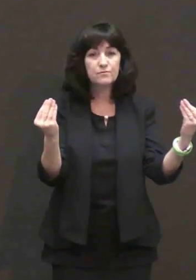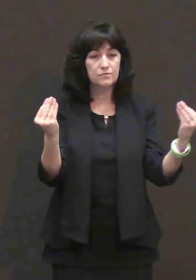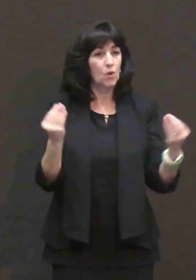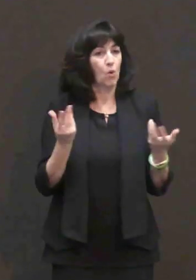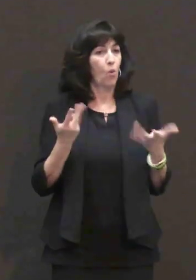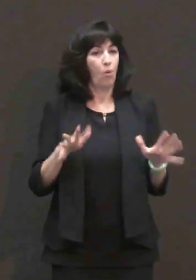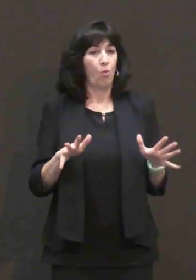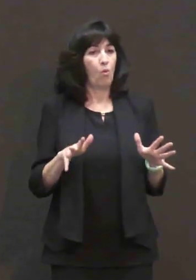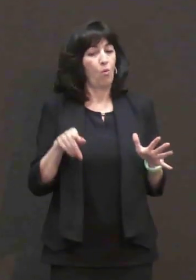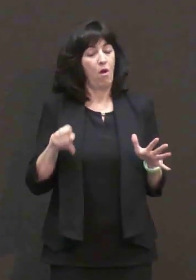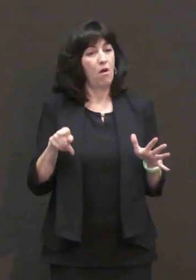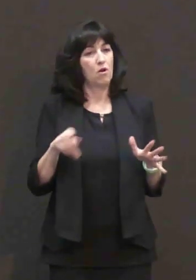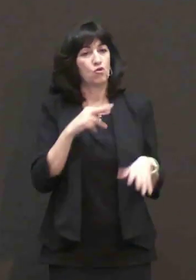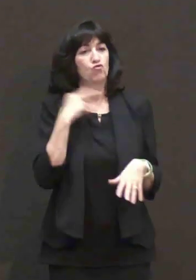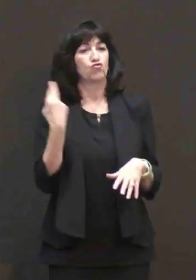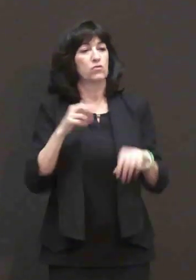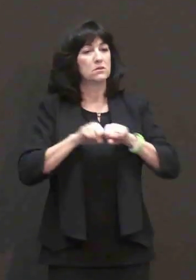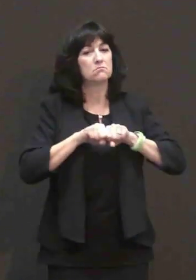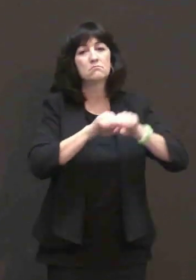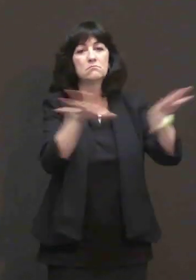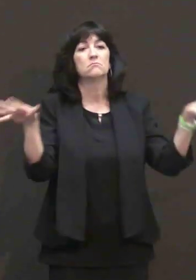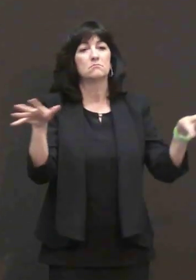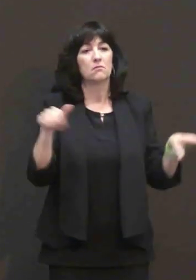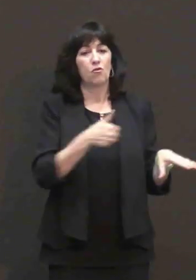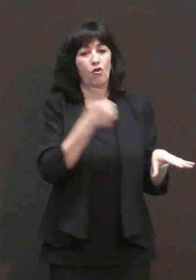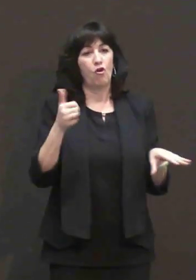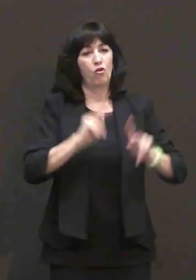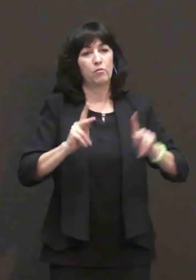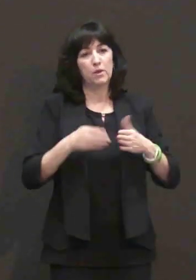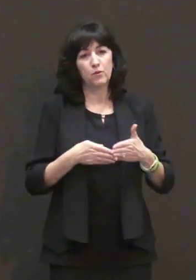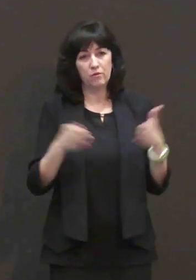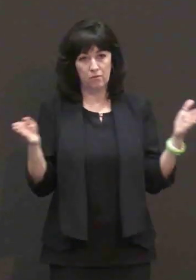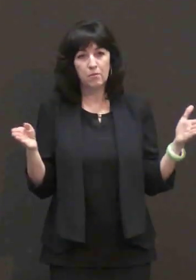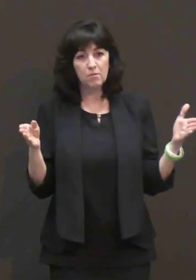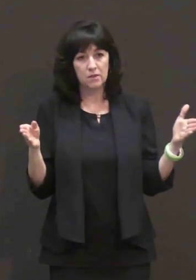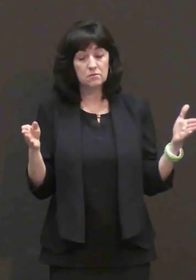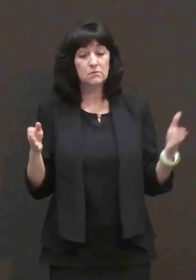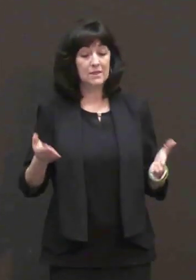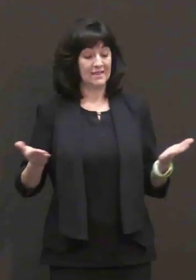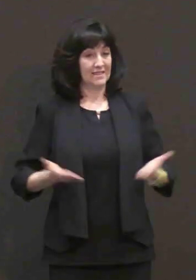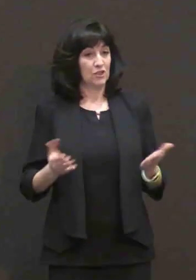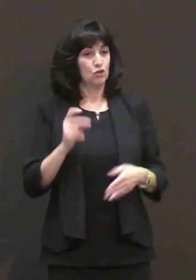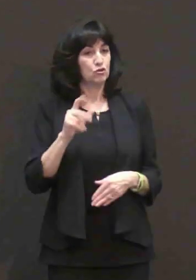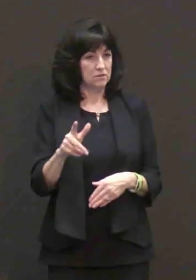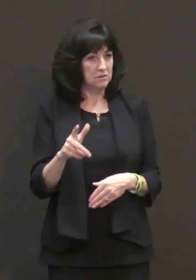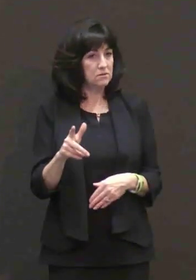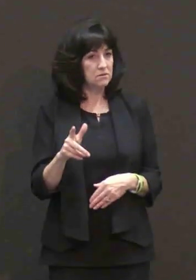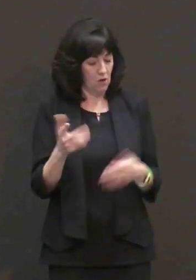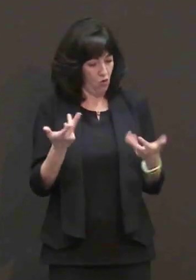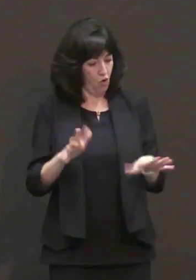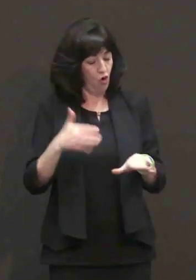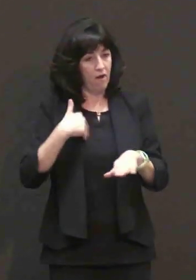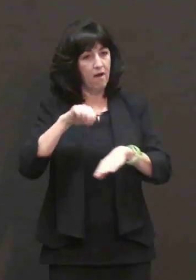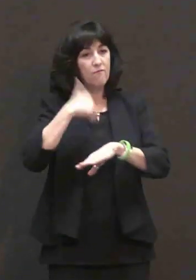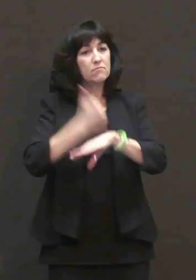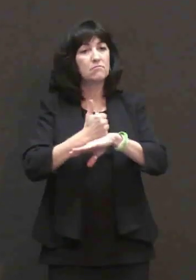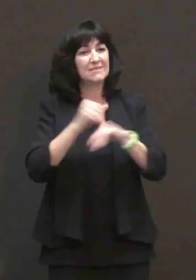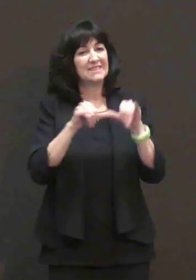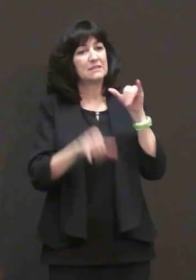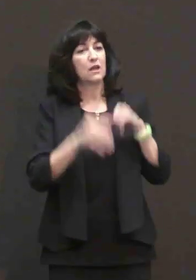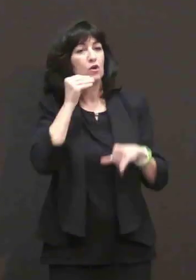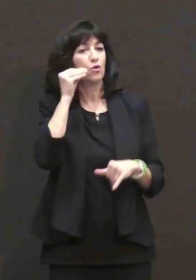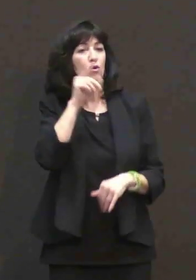public health measure, and because we have a stay-at-home order here in our own state.